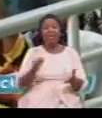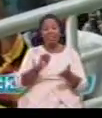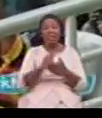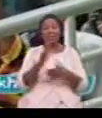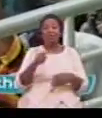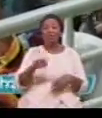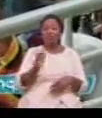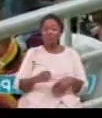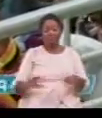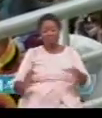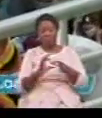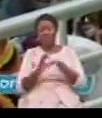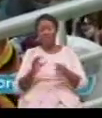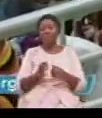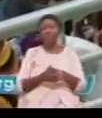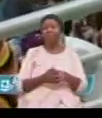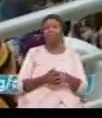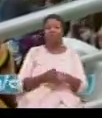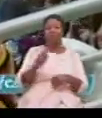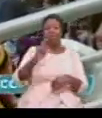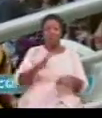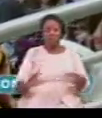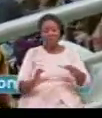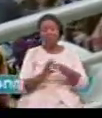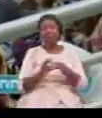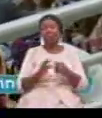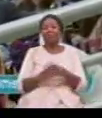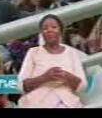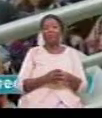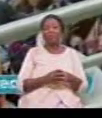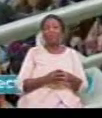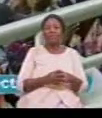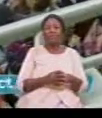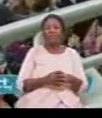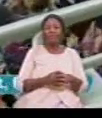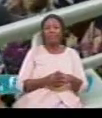in. You must plug in.